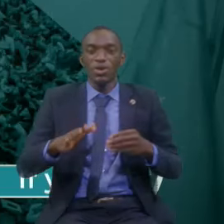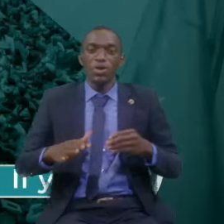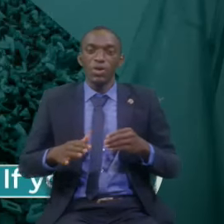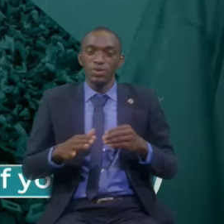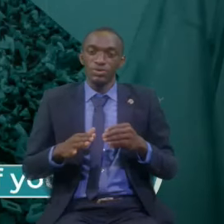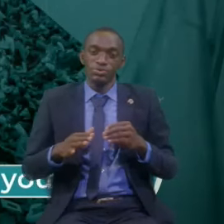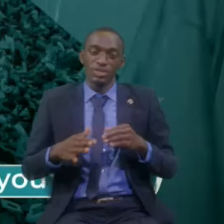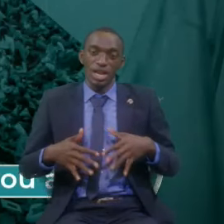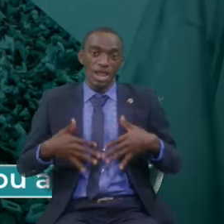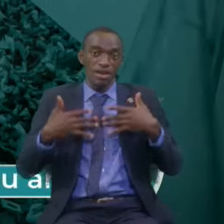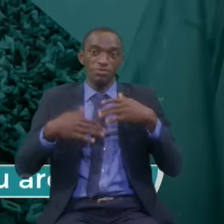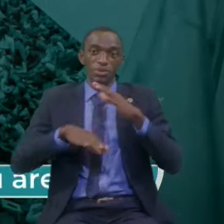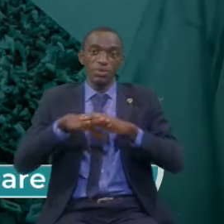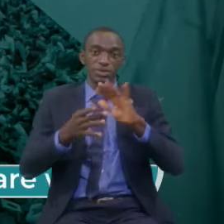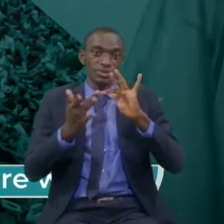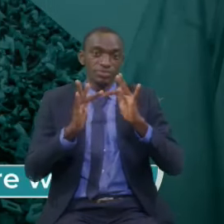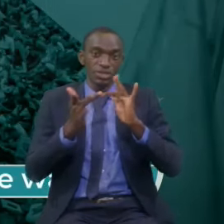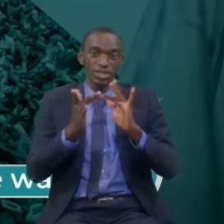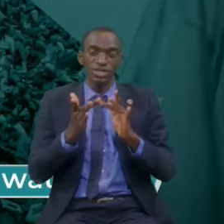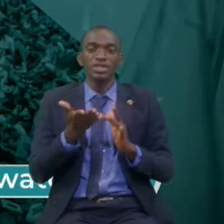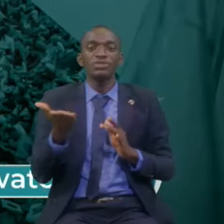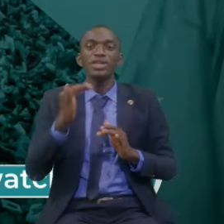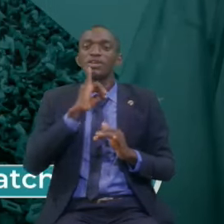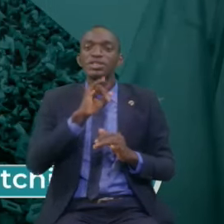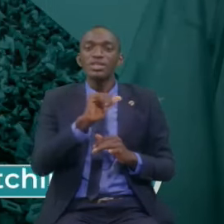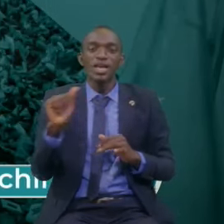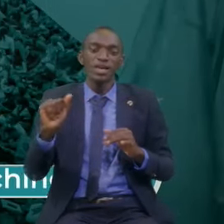link that you need to click,